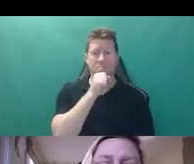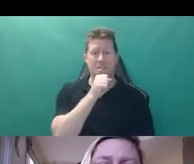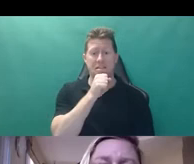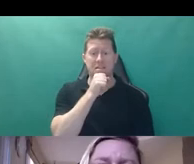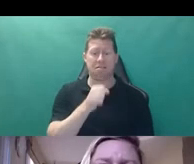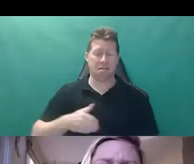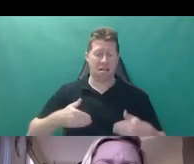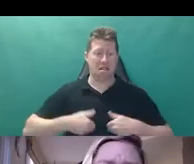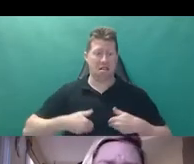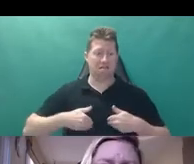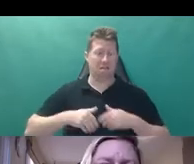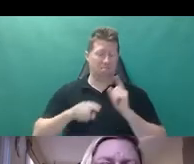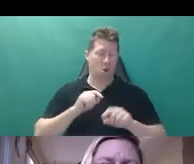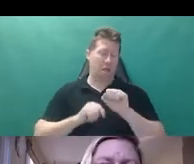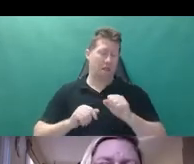his life in an institution.